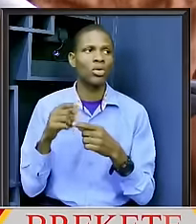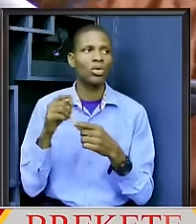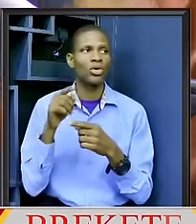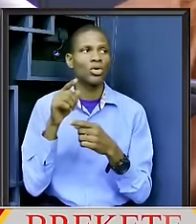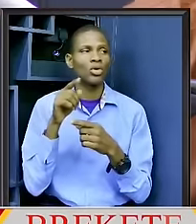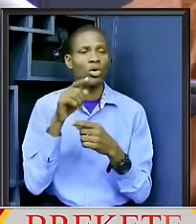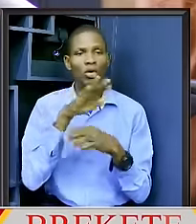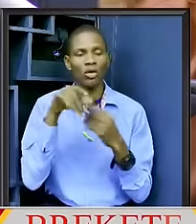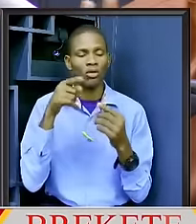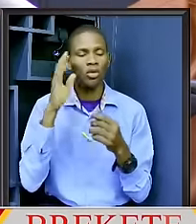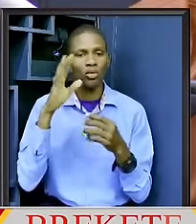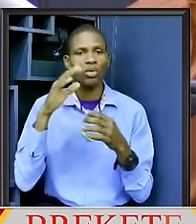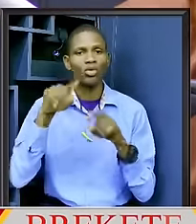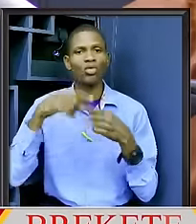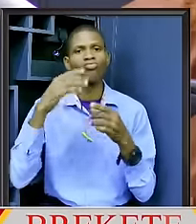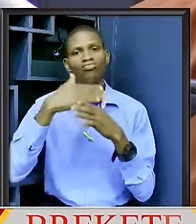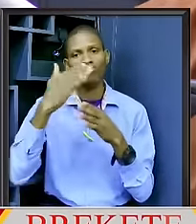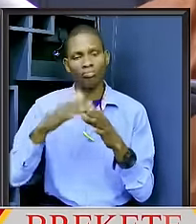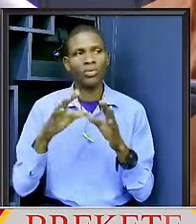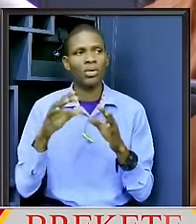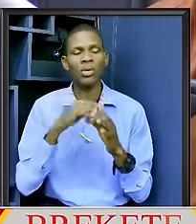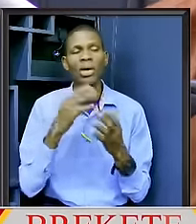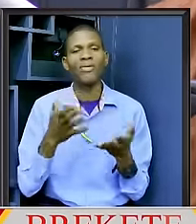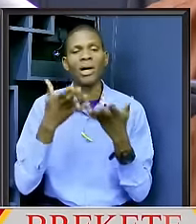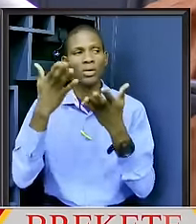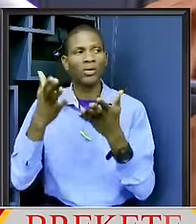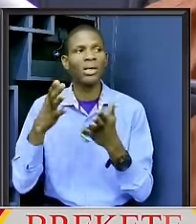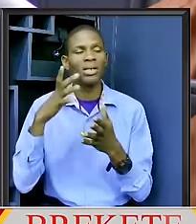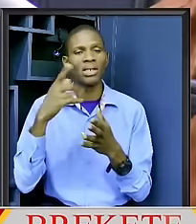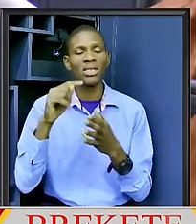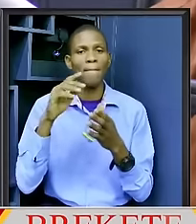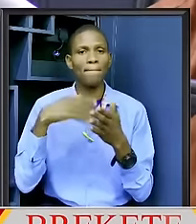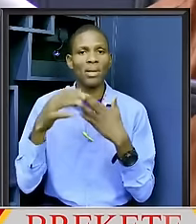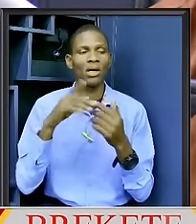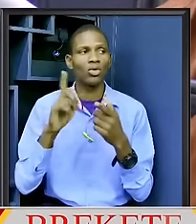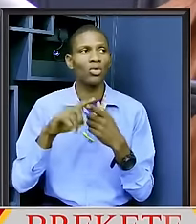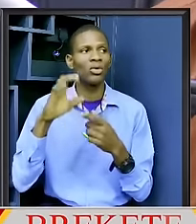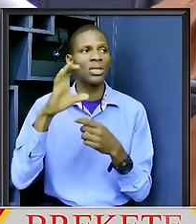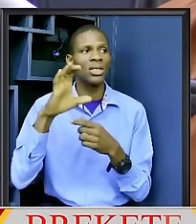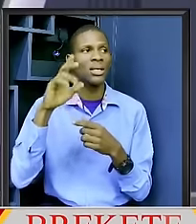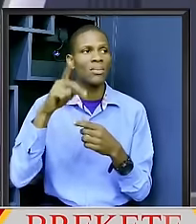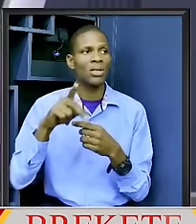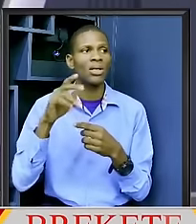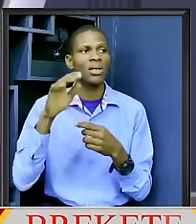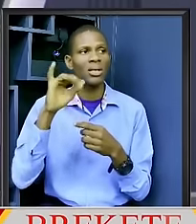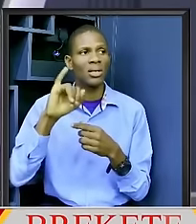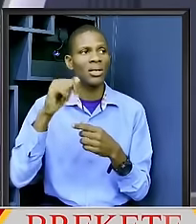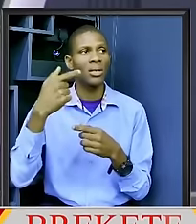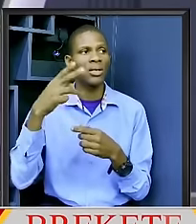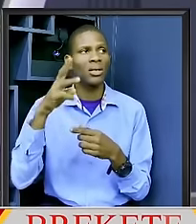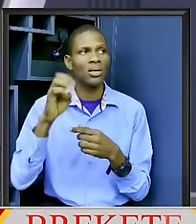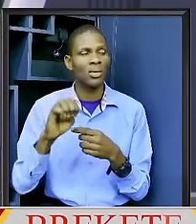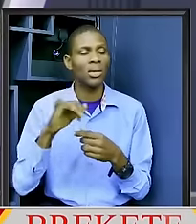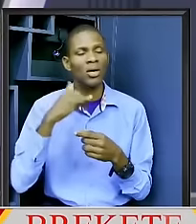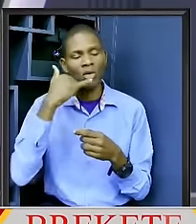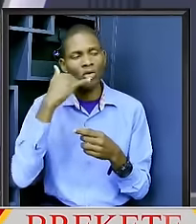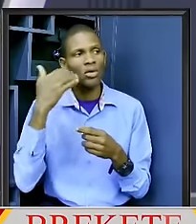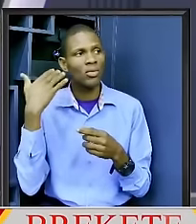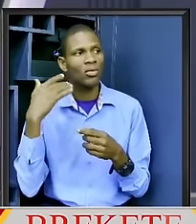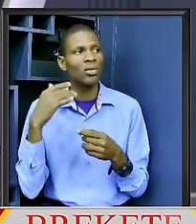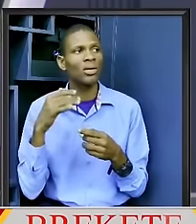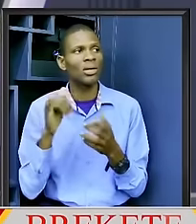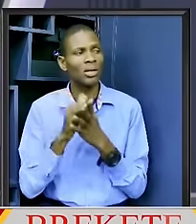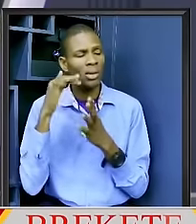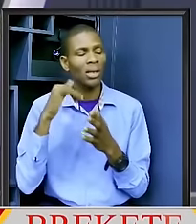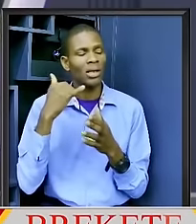go conclude, she be we don't hand over the matter to CP Igwe. Hello, CP Igwe. I saw your missed call, sir. That was why I